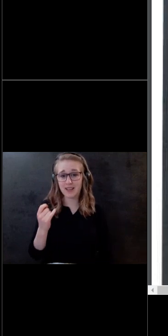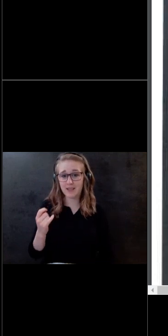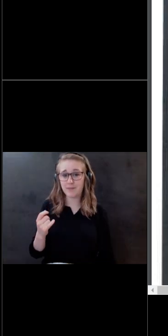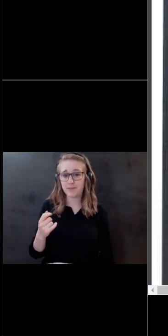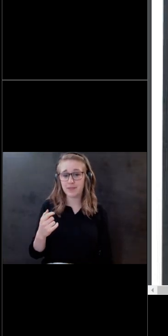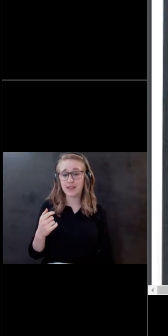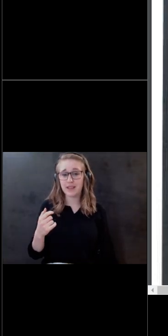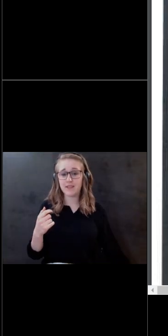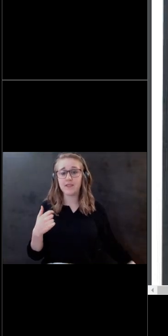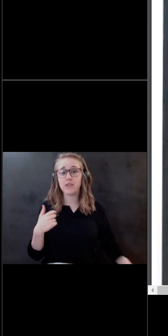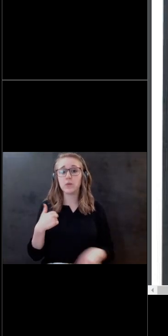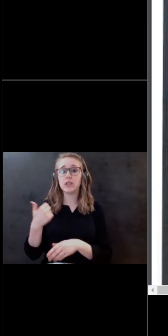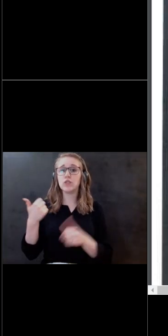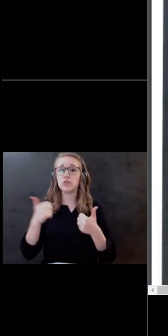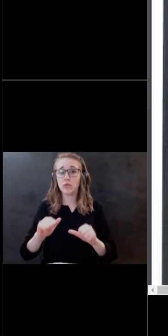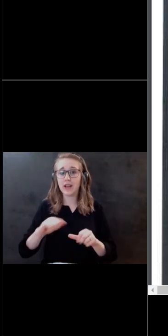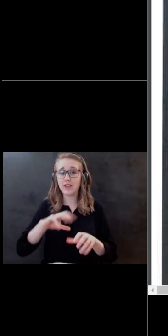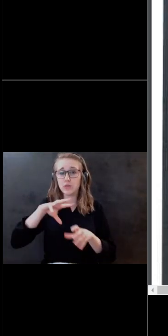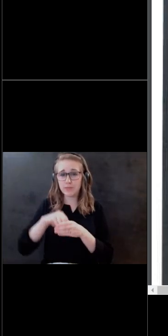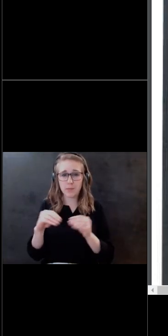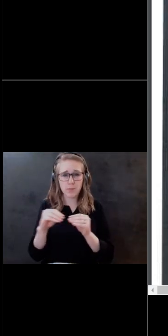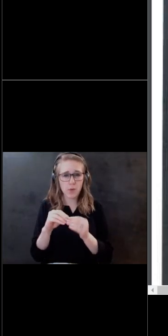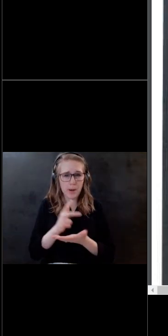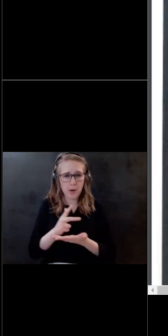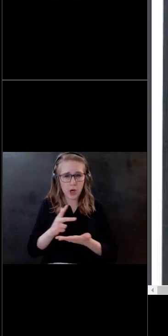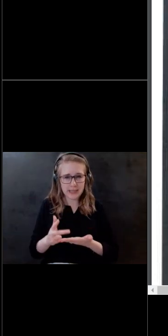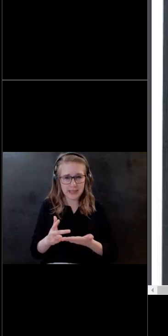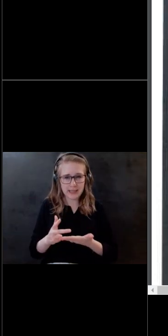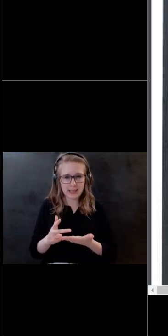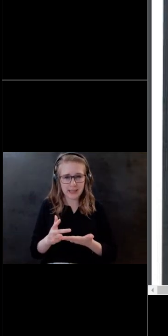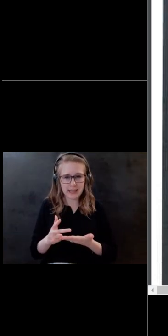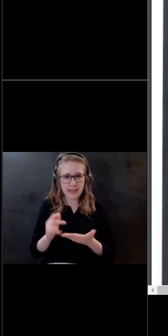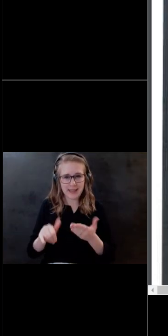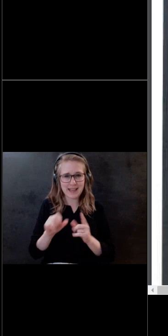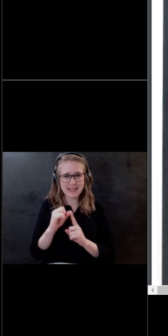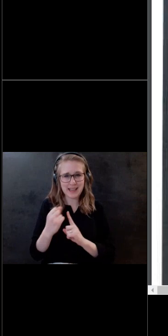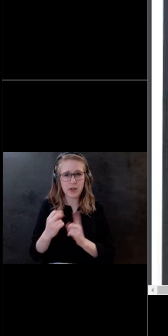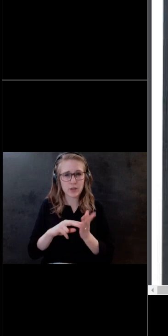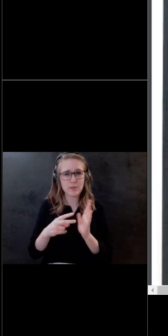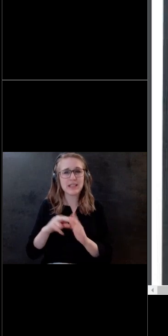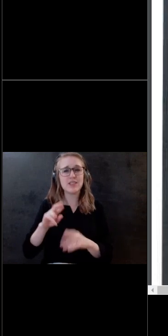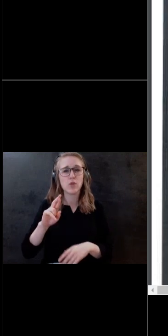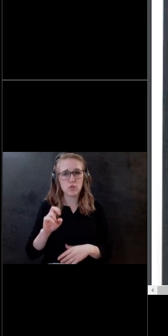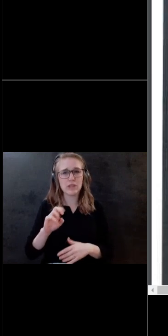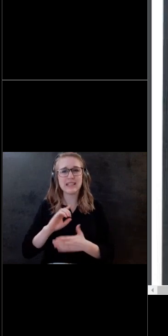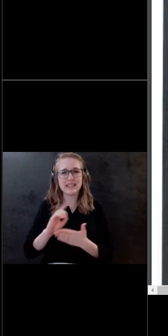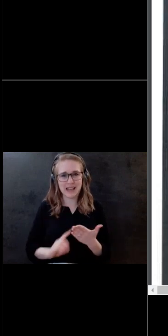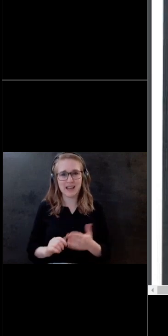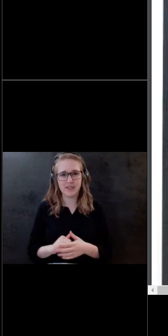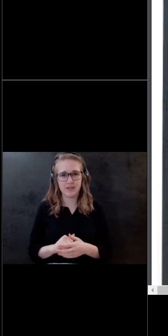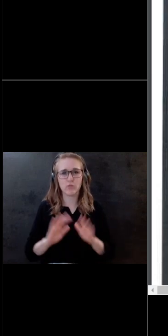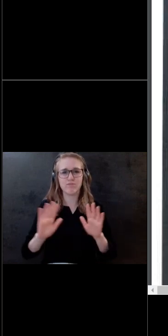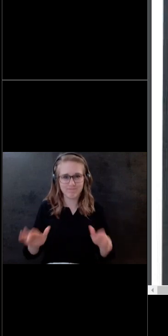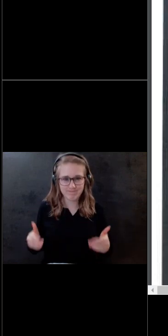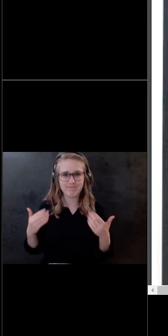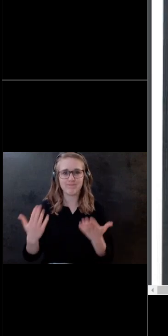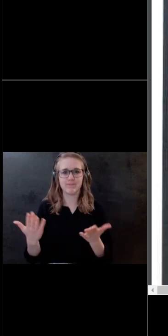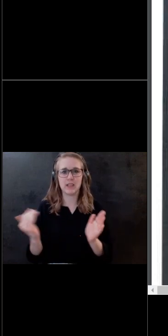If we were to attempt to incorporate more parking onto that site today, we would have to redesign and we would have to start over